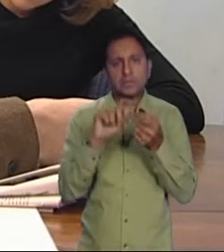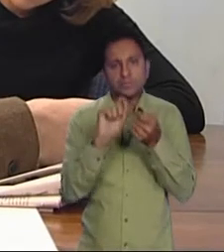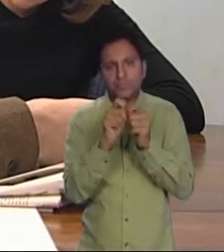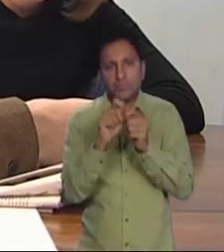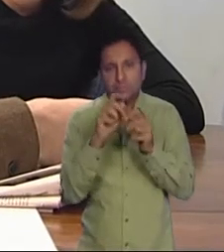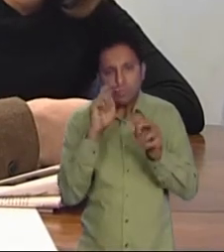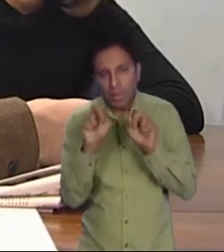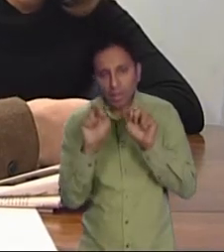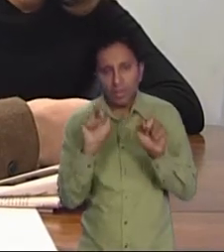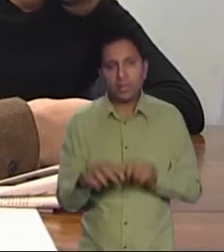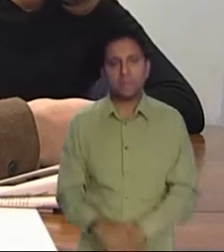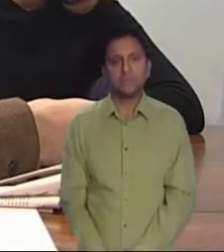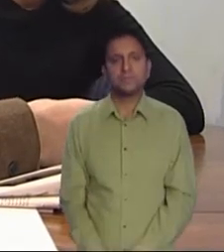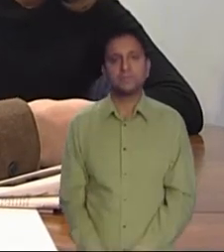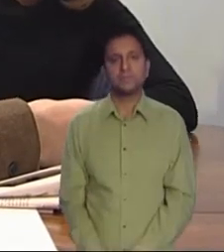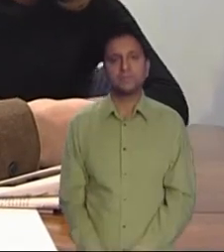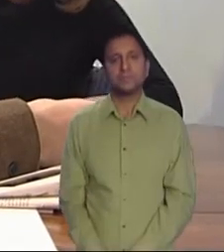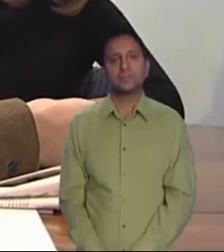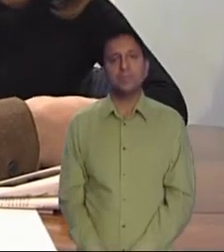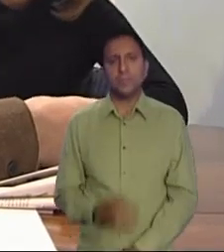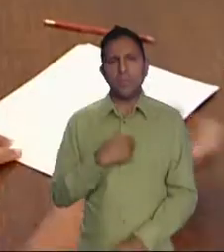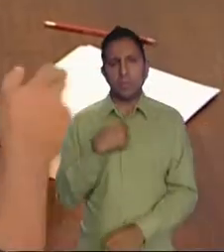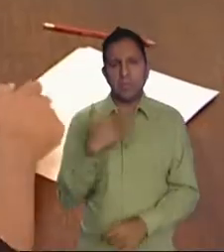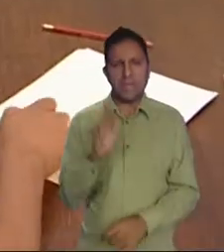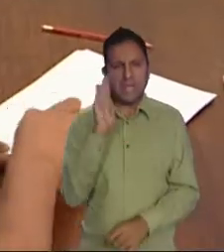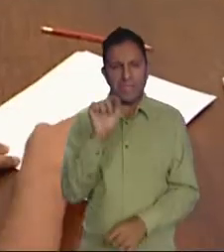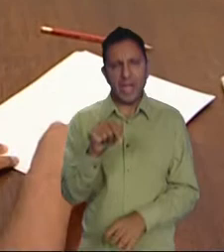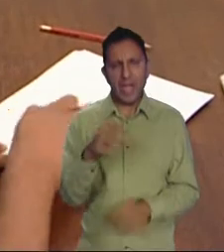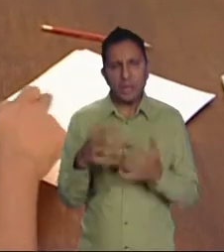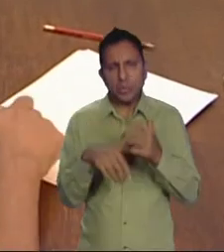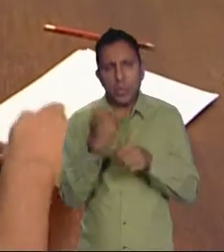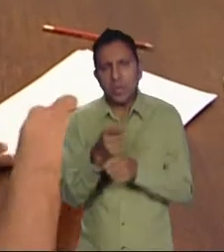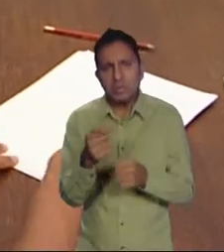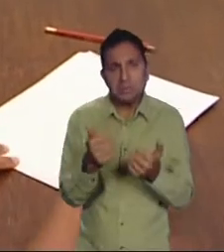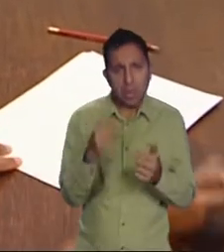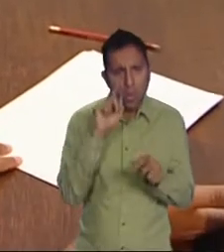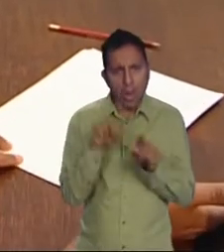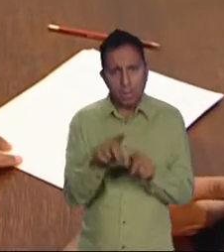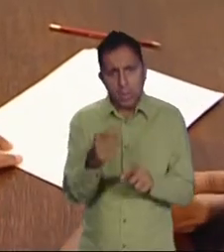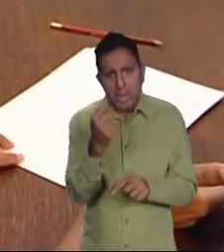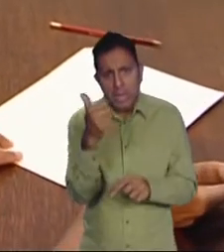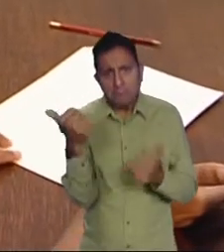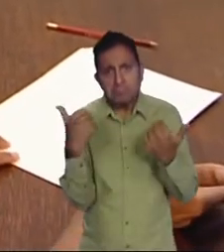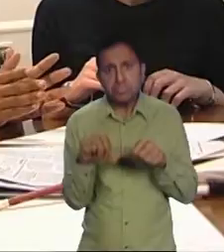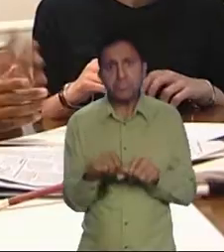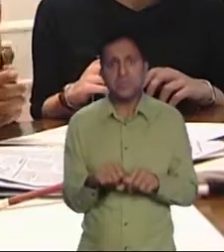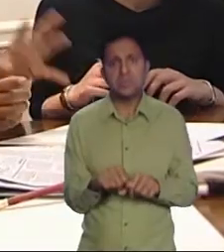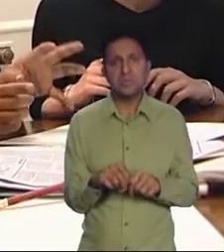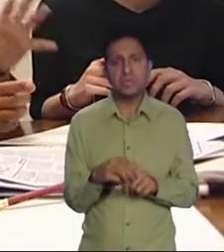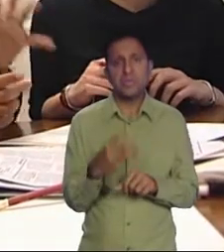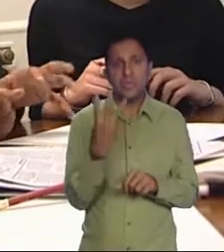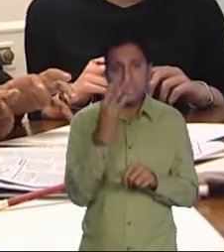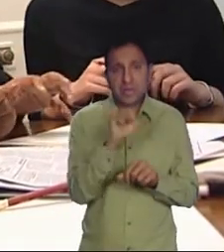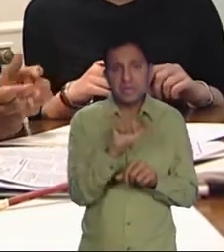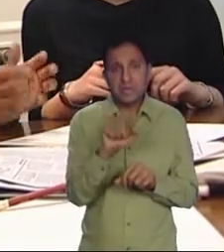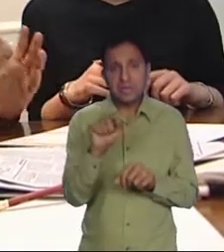In overhearing how you're doing it, it sounds like you almost got it. 3 is the setting for the centre wheel. That's all the hard work done. You've got the left wheel,